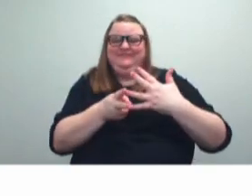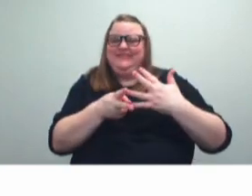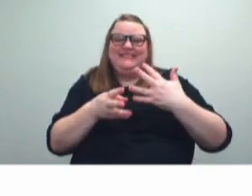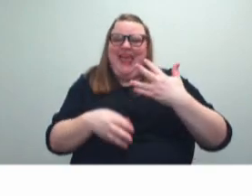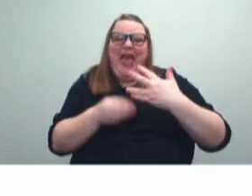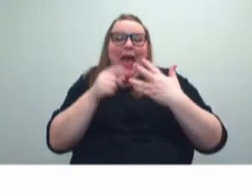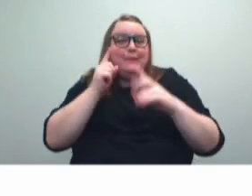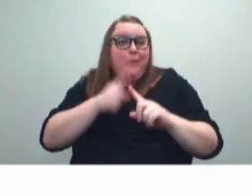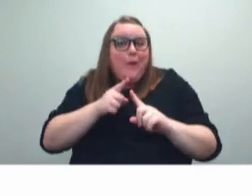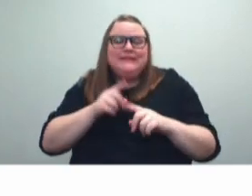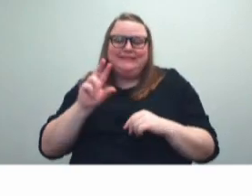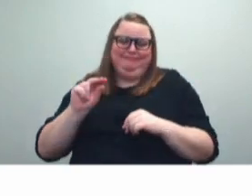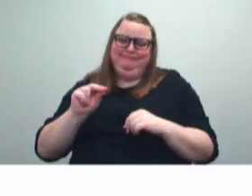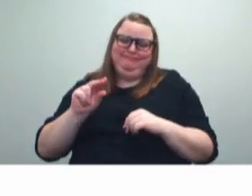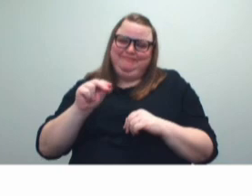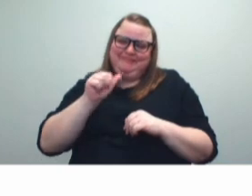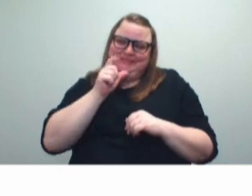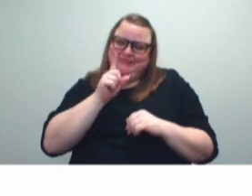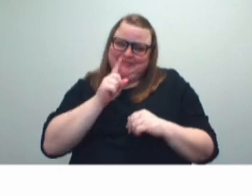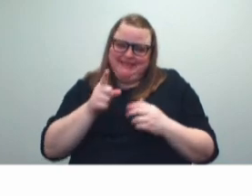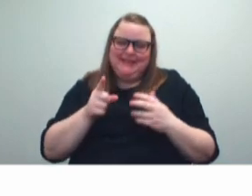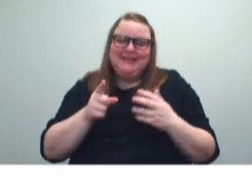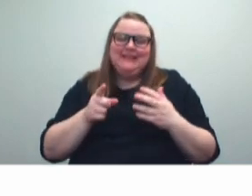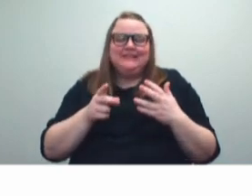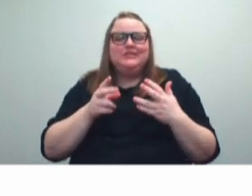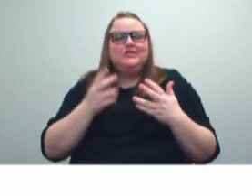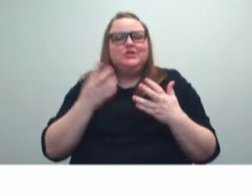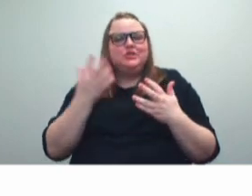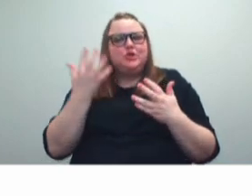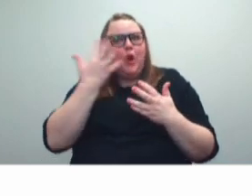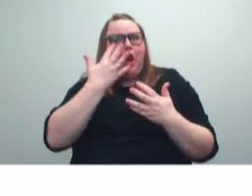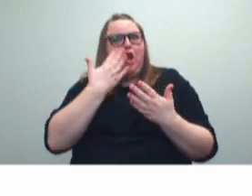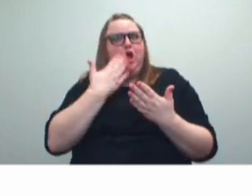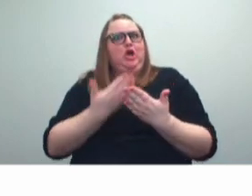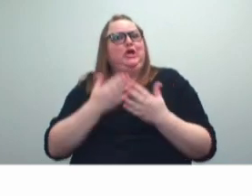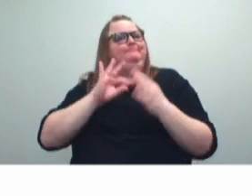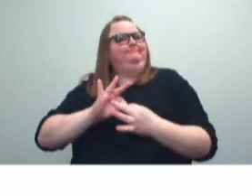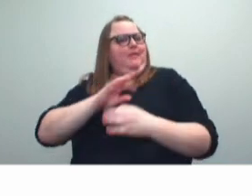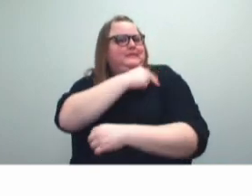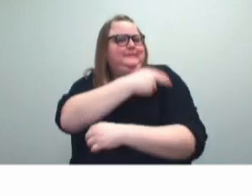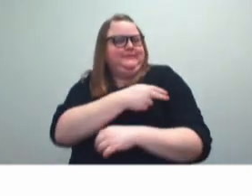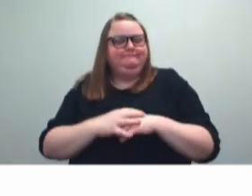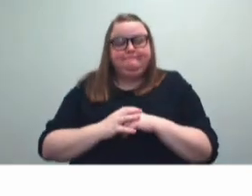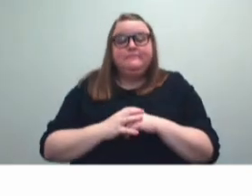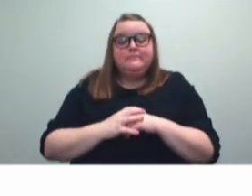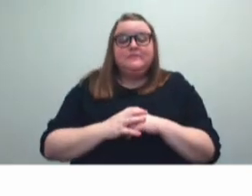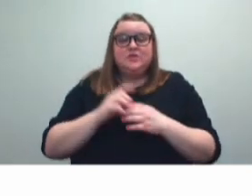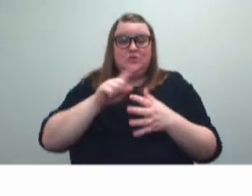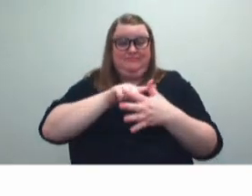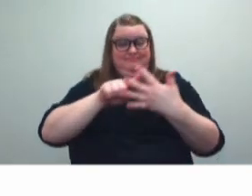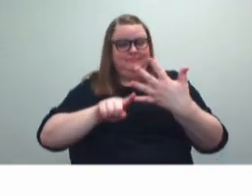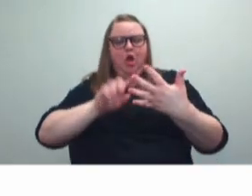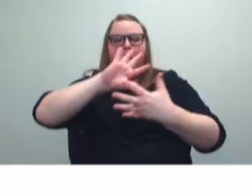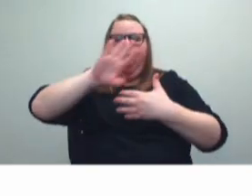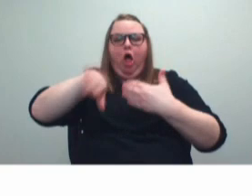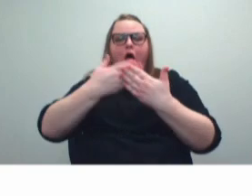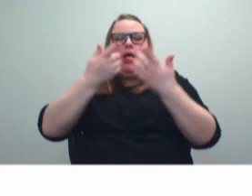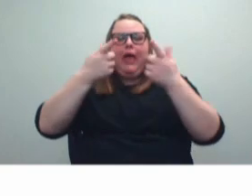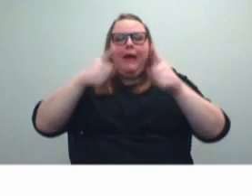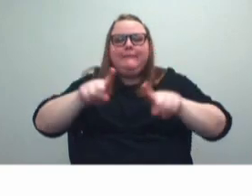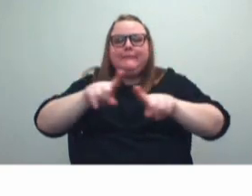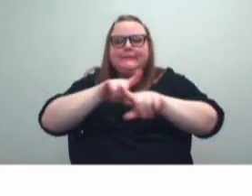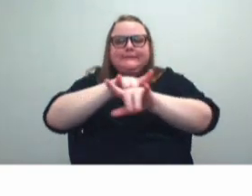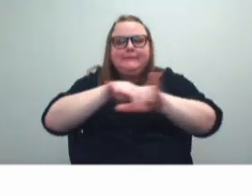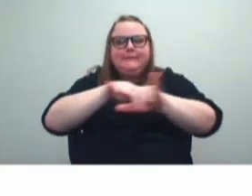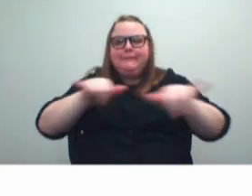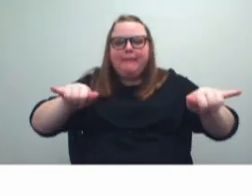we're looking really good in terms of our hospital capacity. So the idea is all of these things work together. They're all happening simultaneously. And what our model is trying to